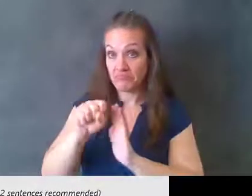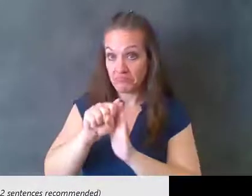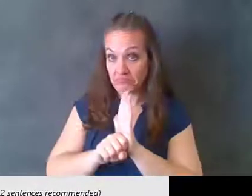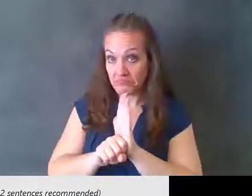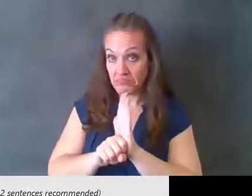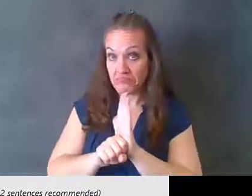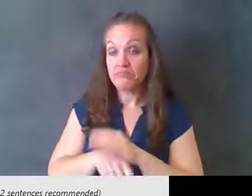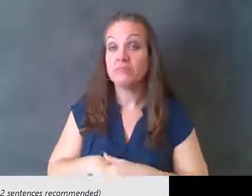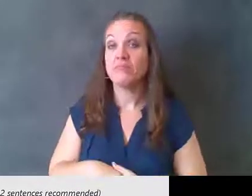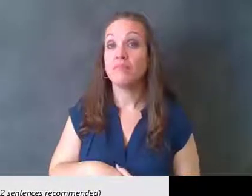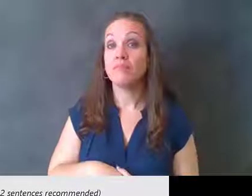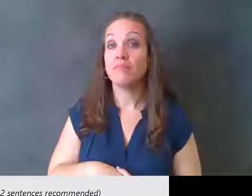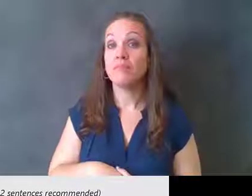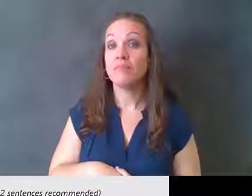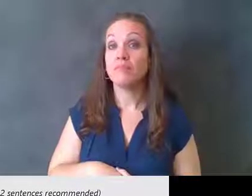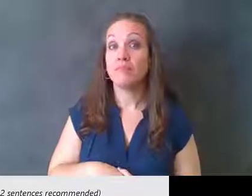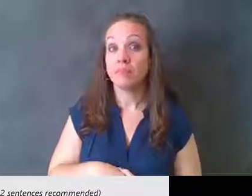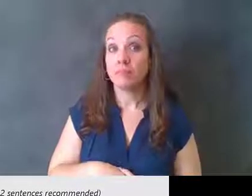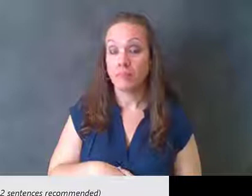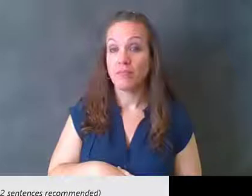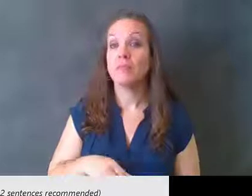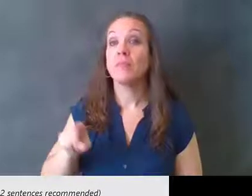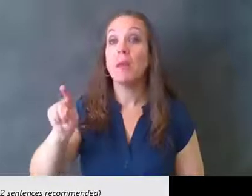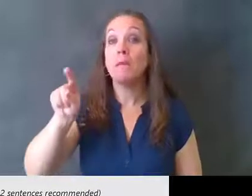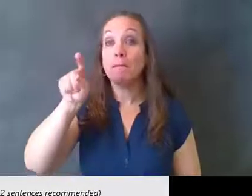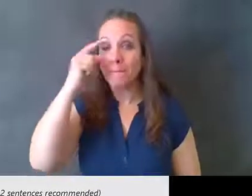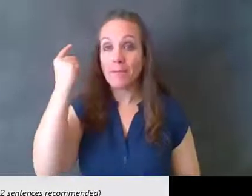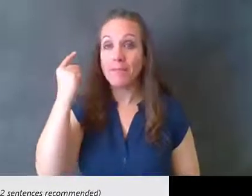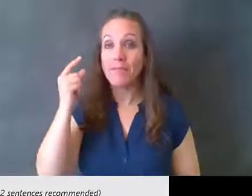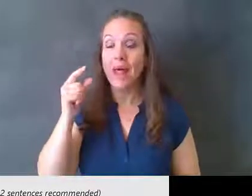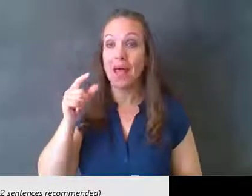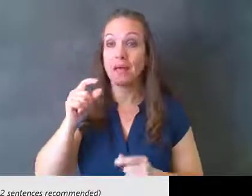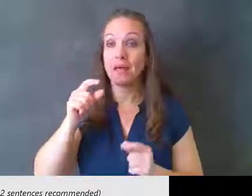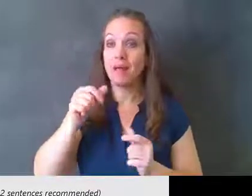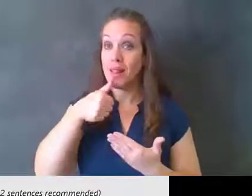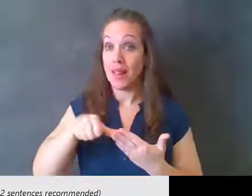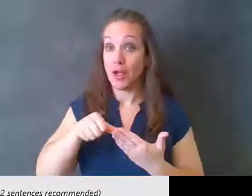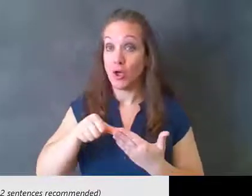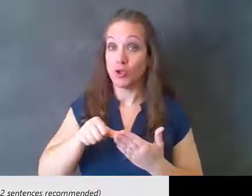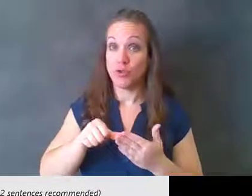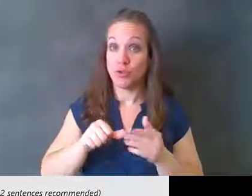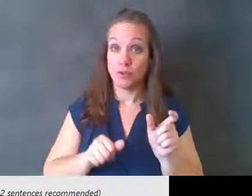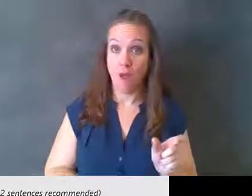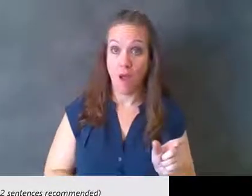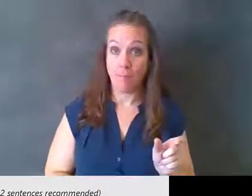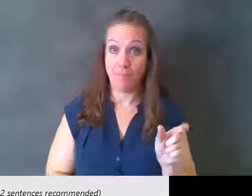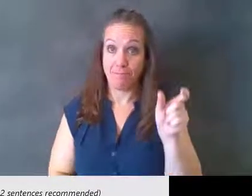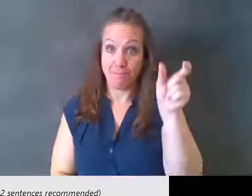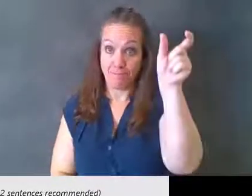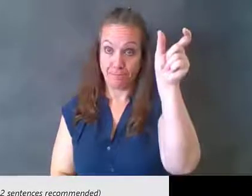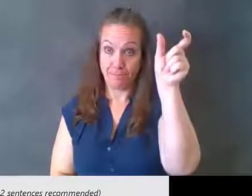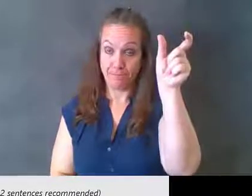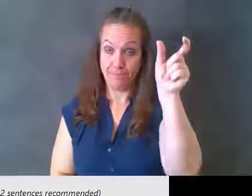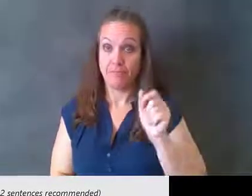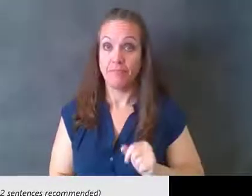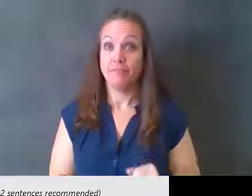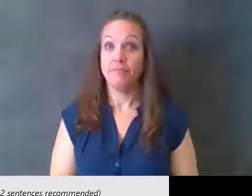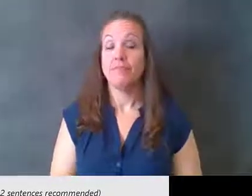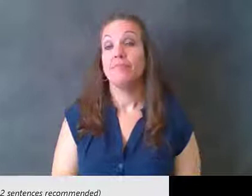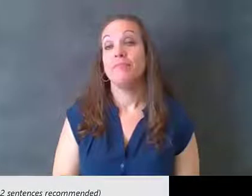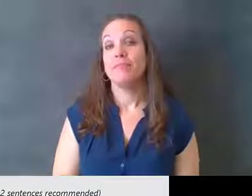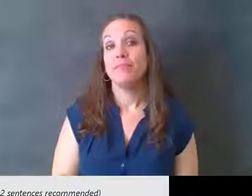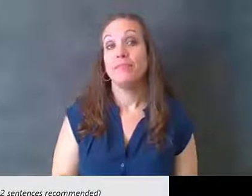text up the side, or black text running on the